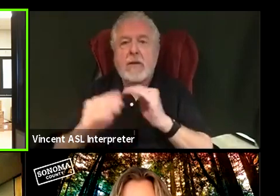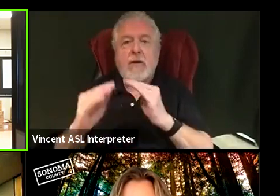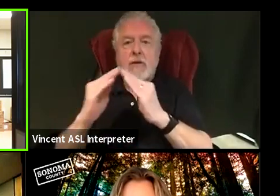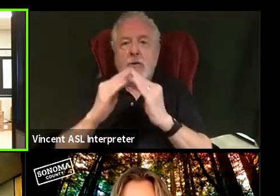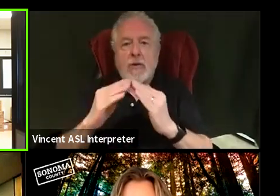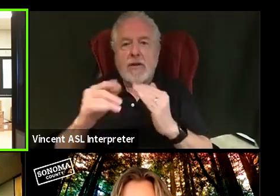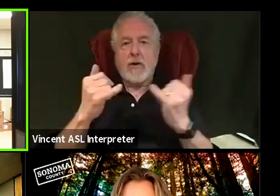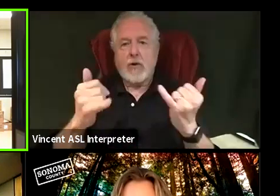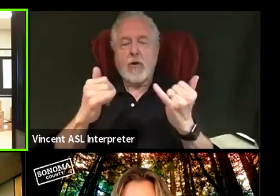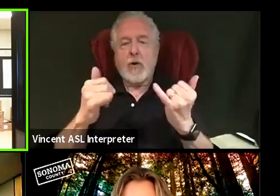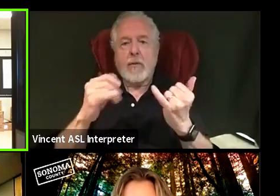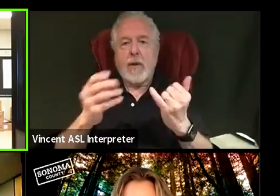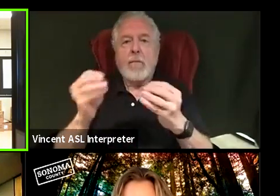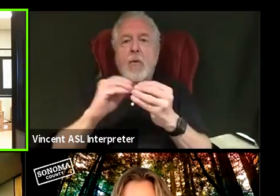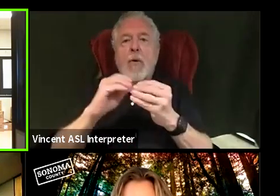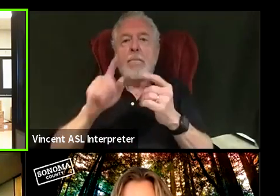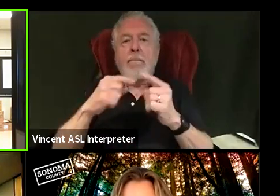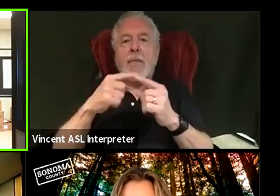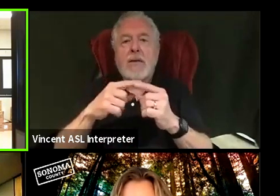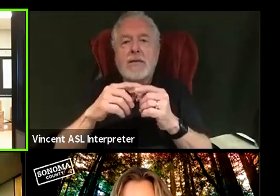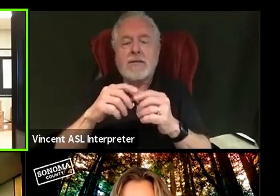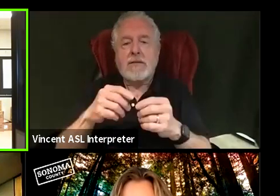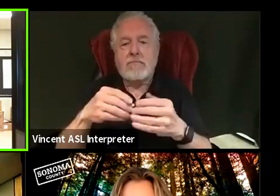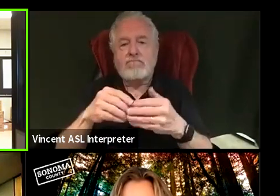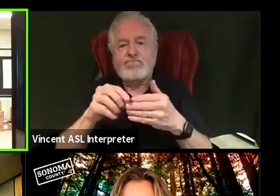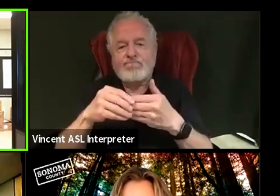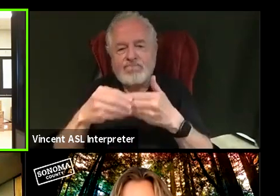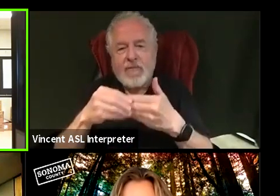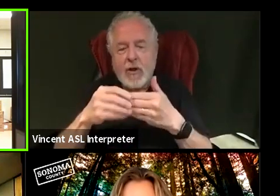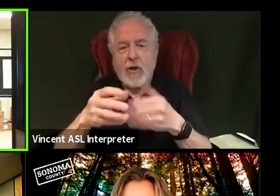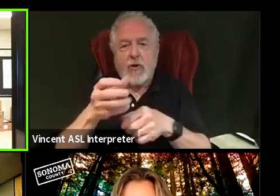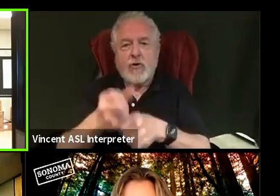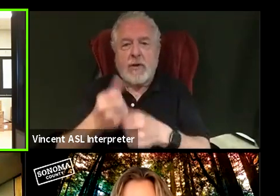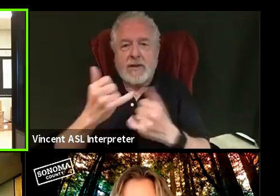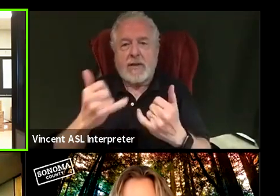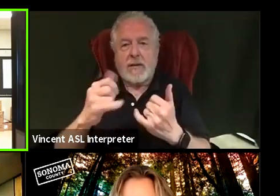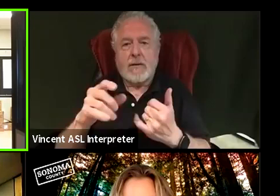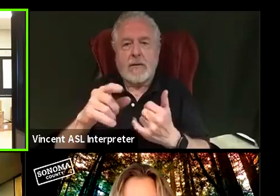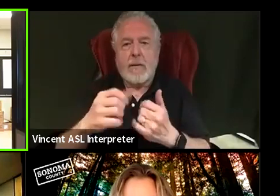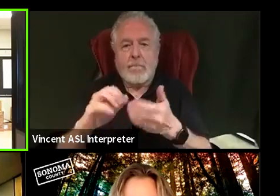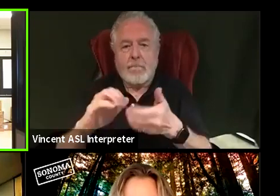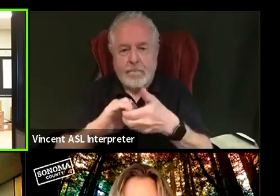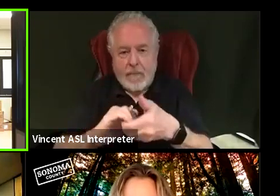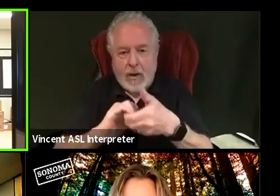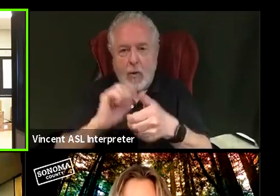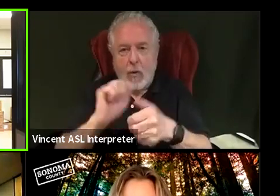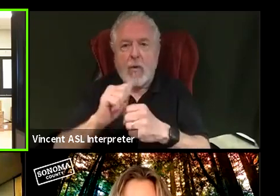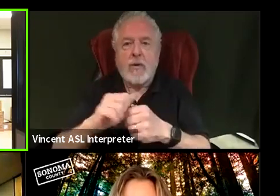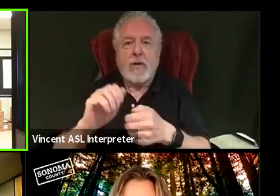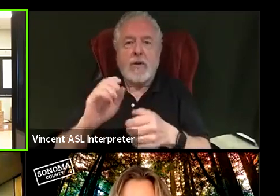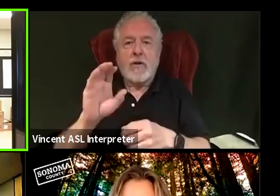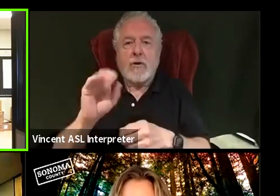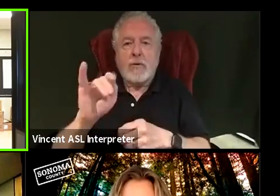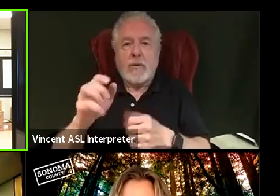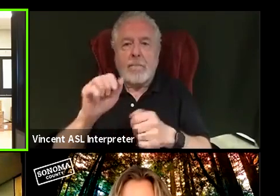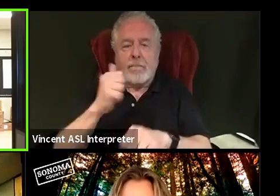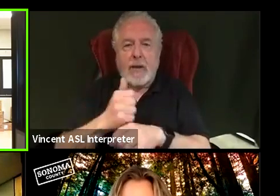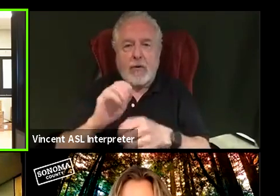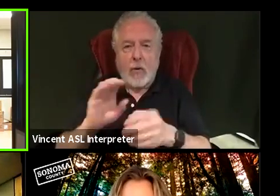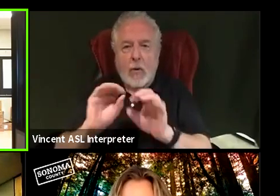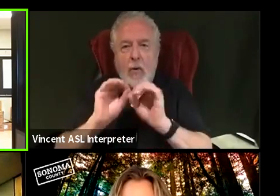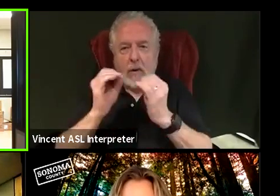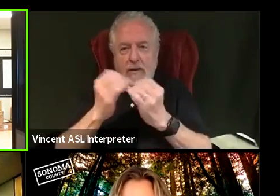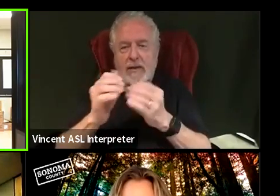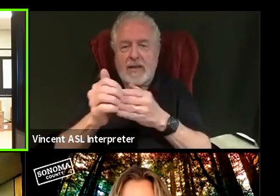The currency will be more about leveraging trust, understanding existing community partners, working with community-based organizations,